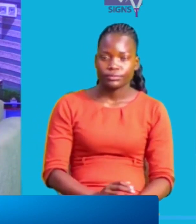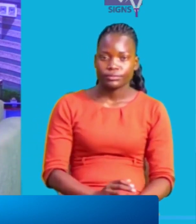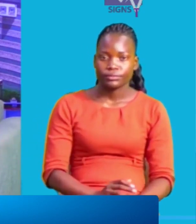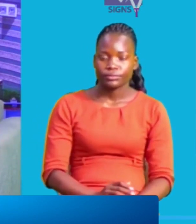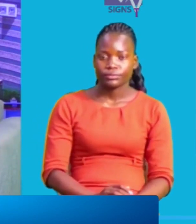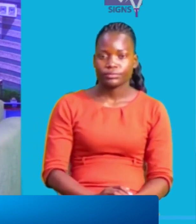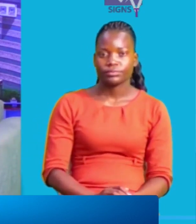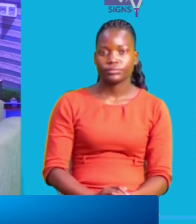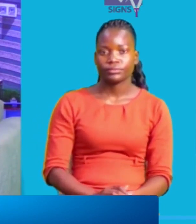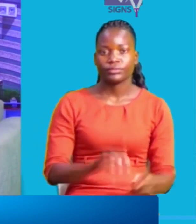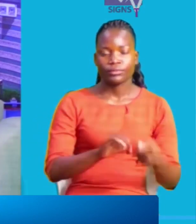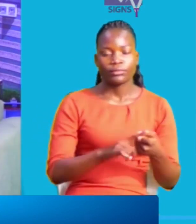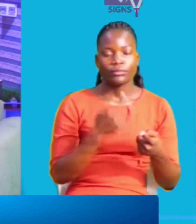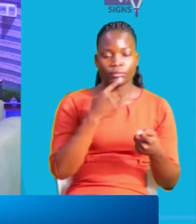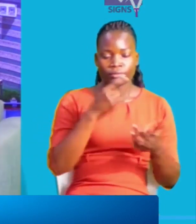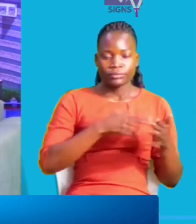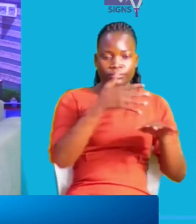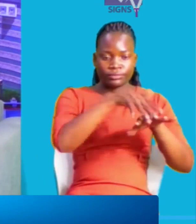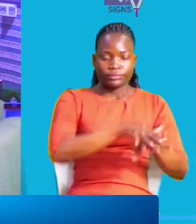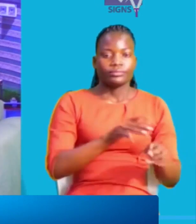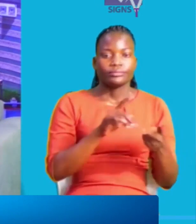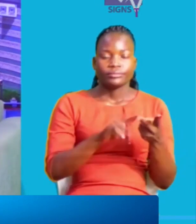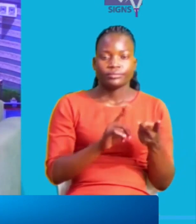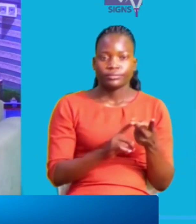Number one, mainstreaming. Yeah. Number two,